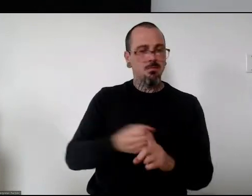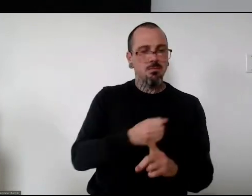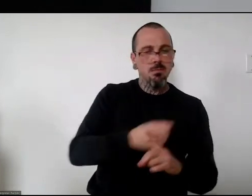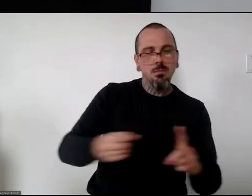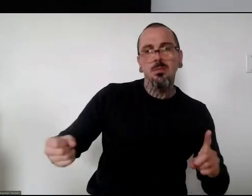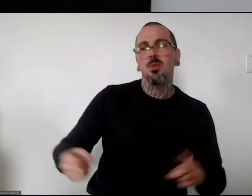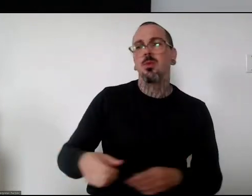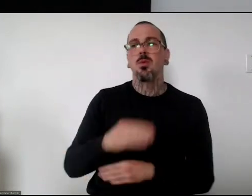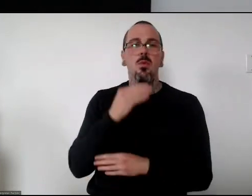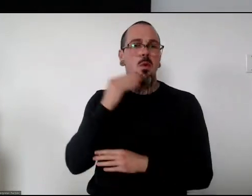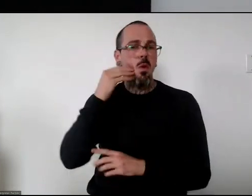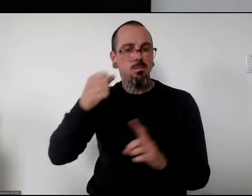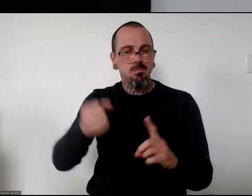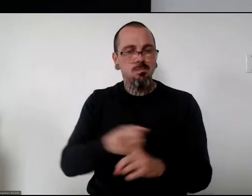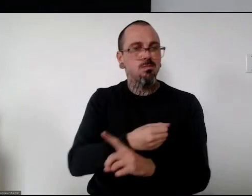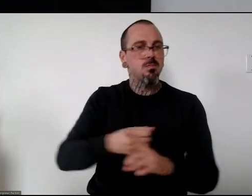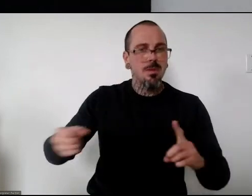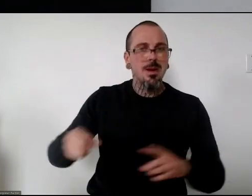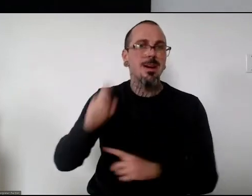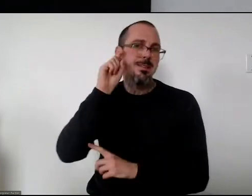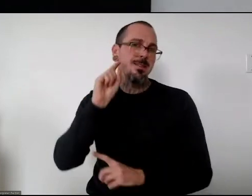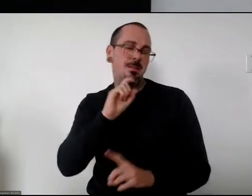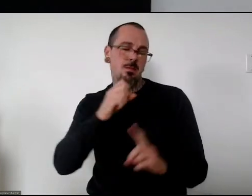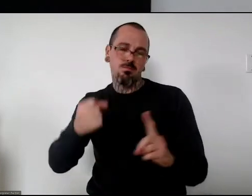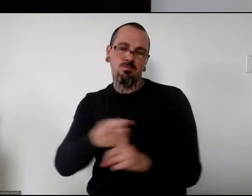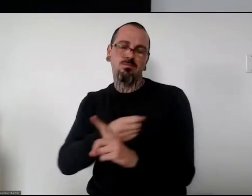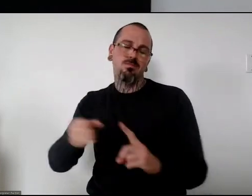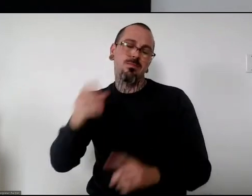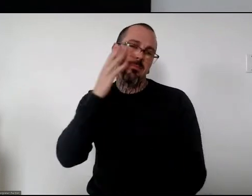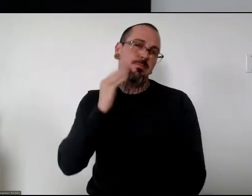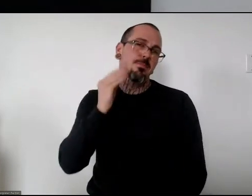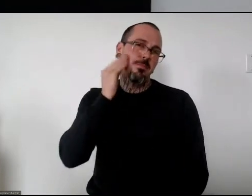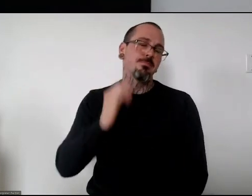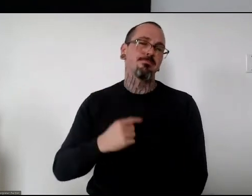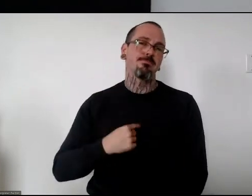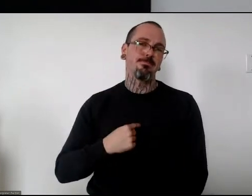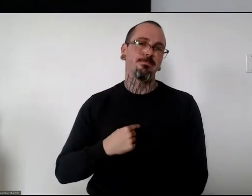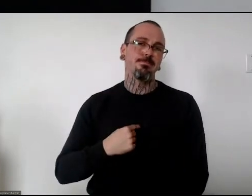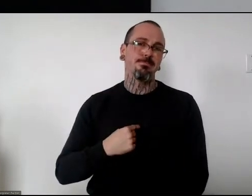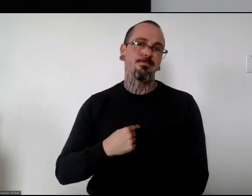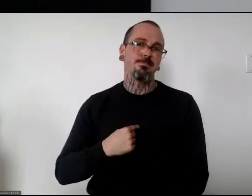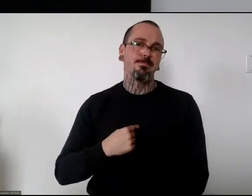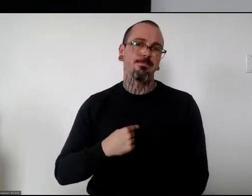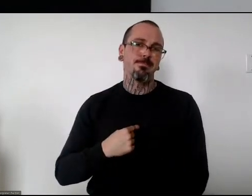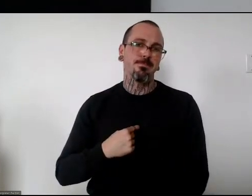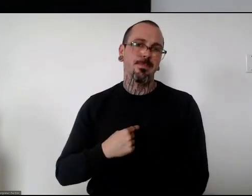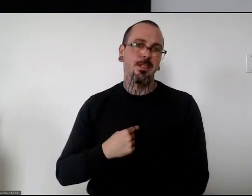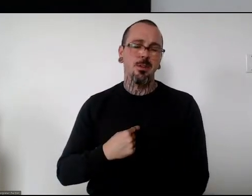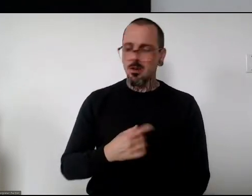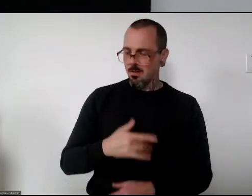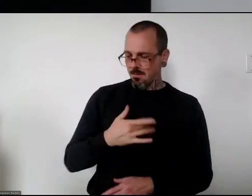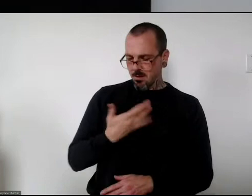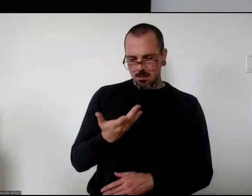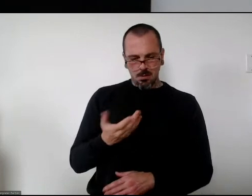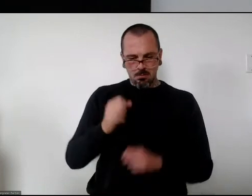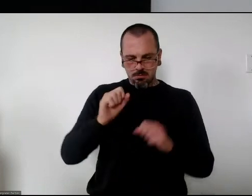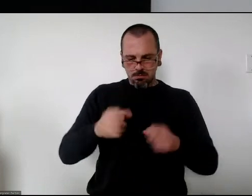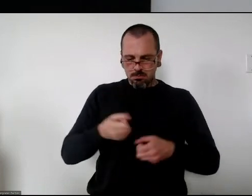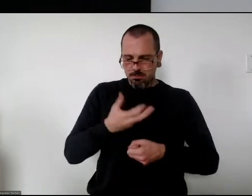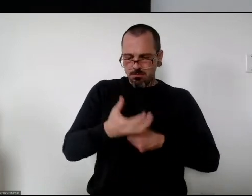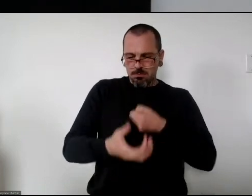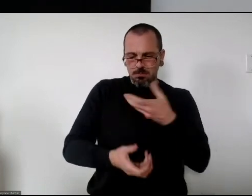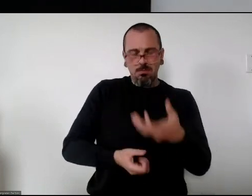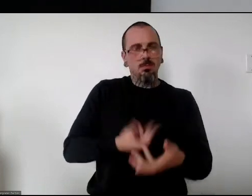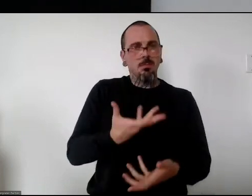courage and a very brave person to feel safe enough to share their story. Creator,